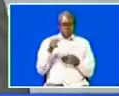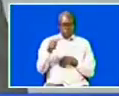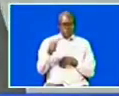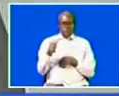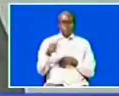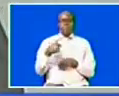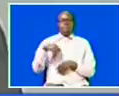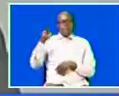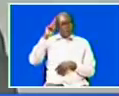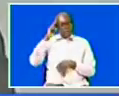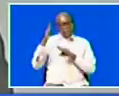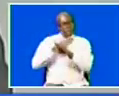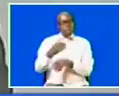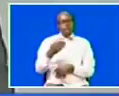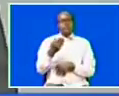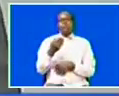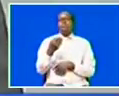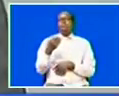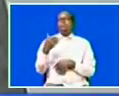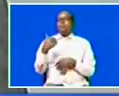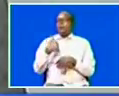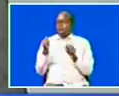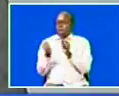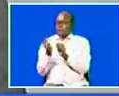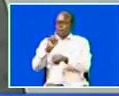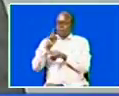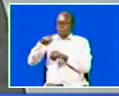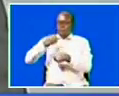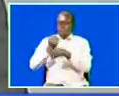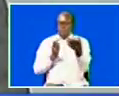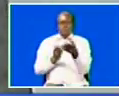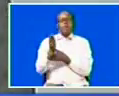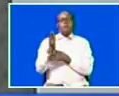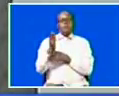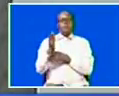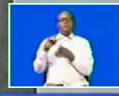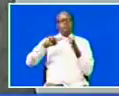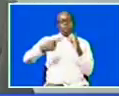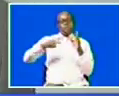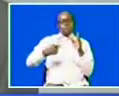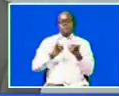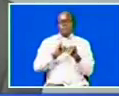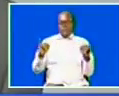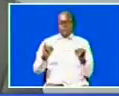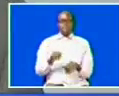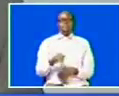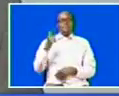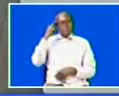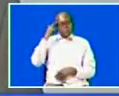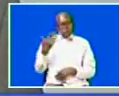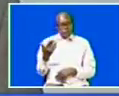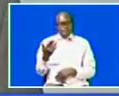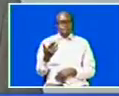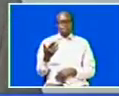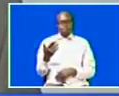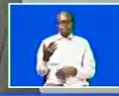and remember I told you that when you have 10 minutes, you really look for a way of packaging your message that makes sense. I thought that I'll probably